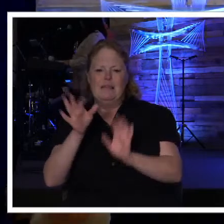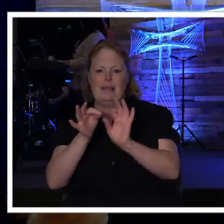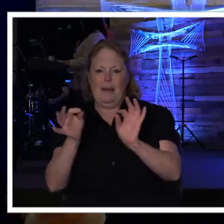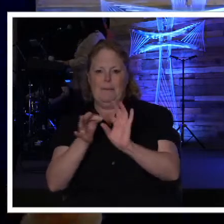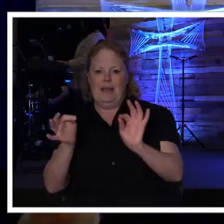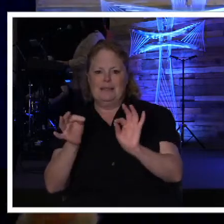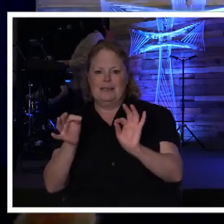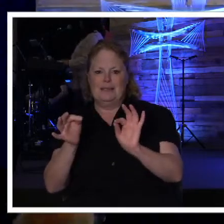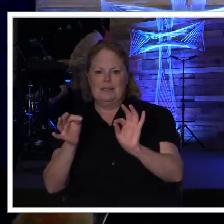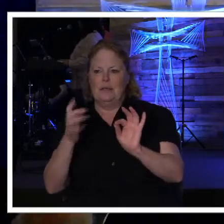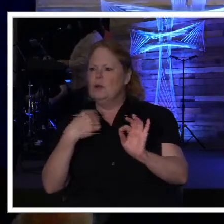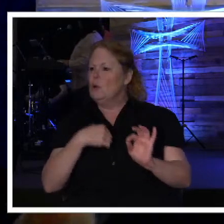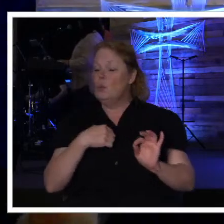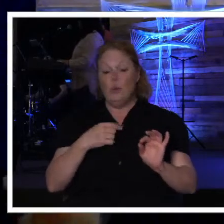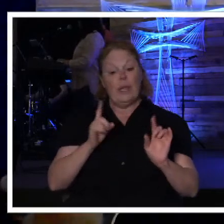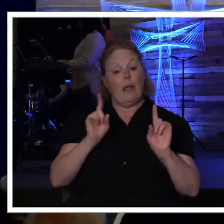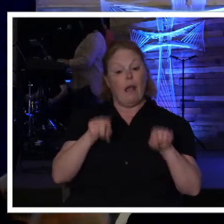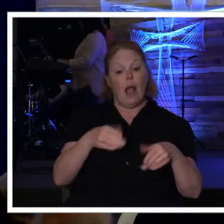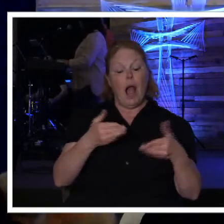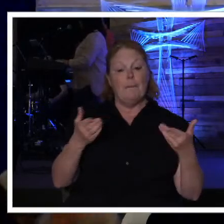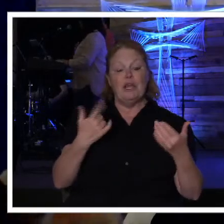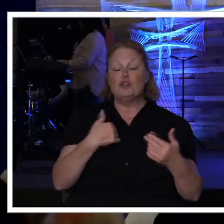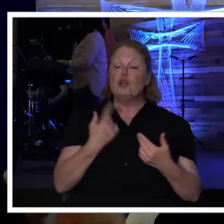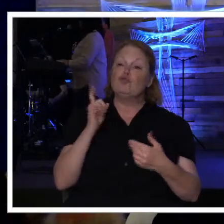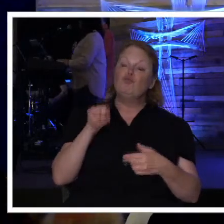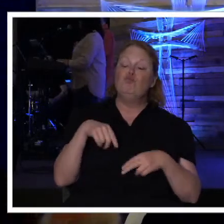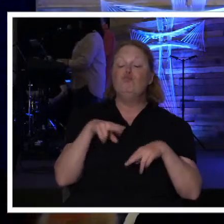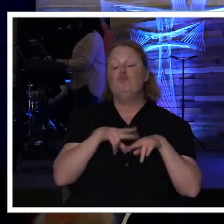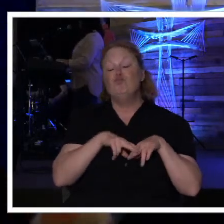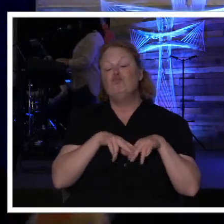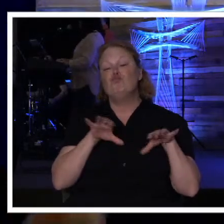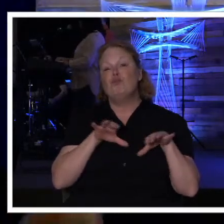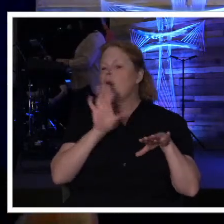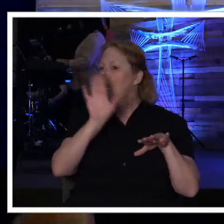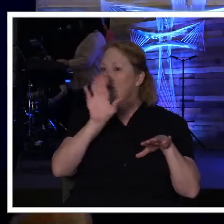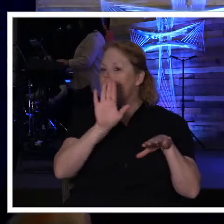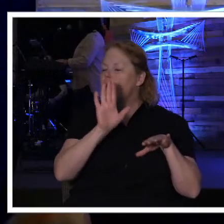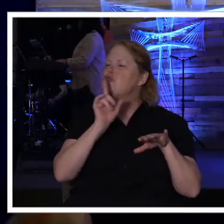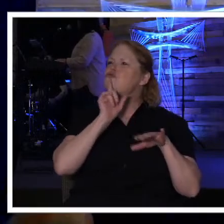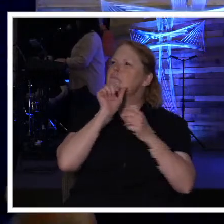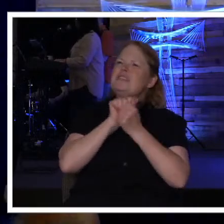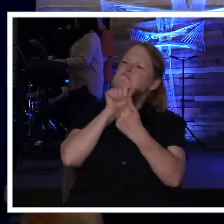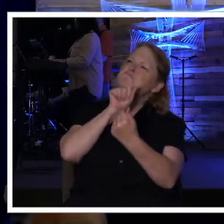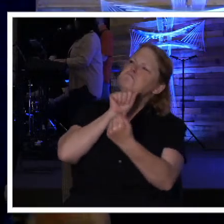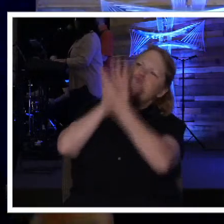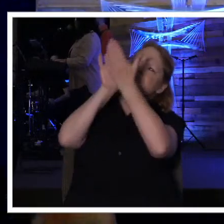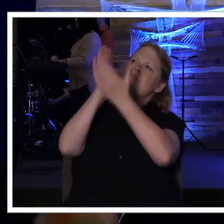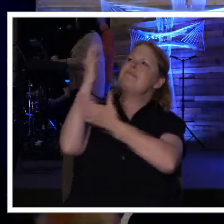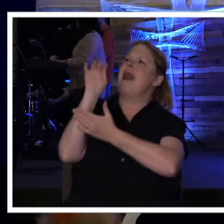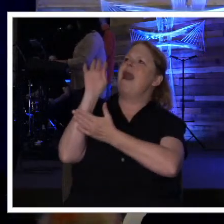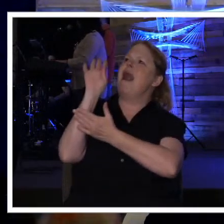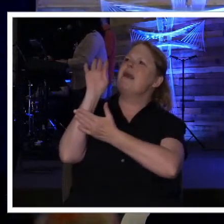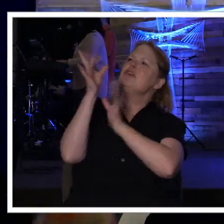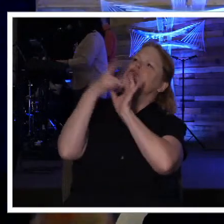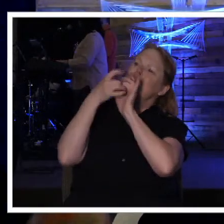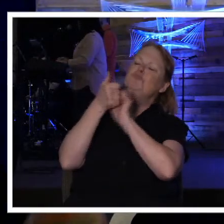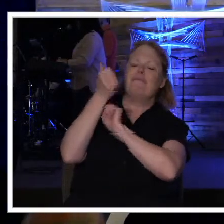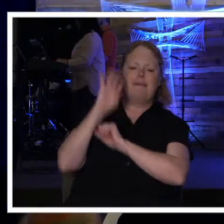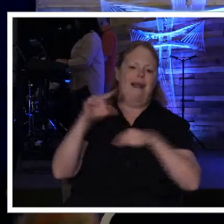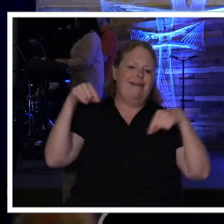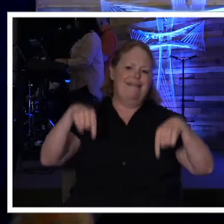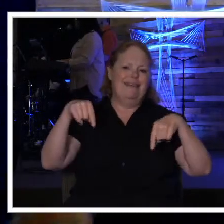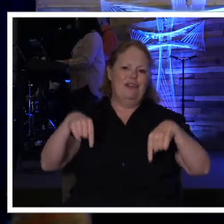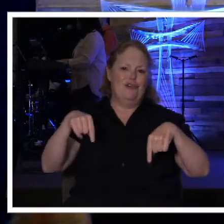church not to just go to church, but to encounter God at church, we encounter God at church.